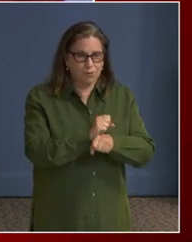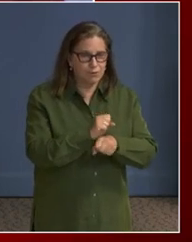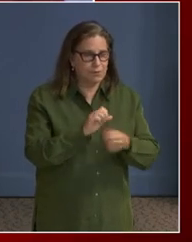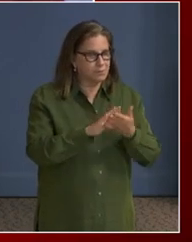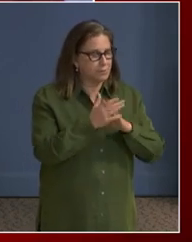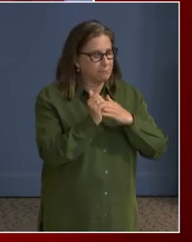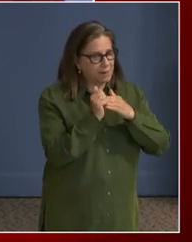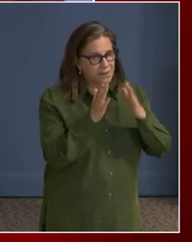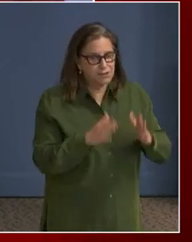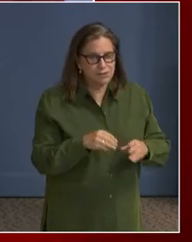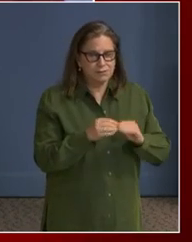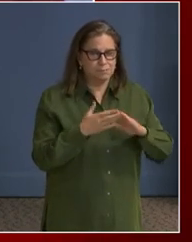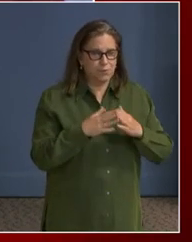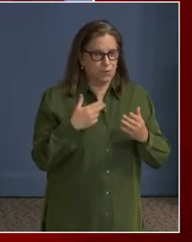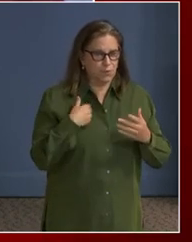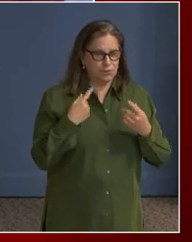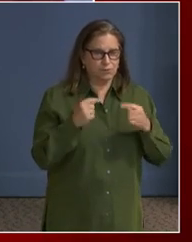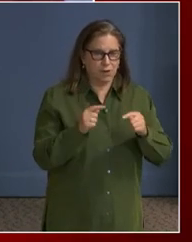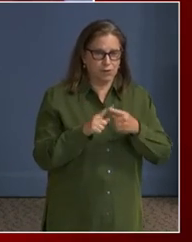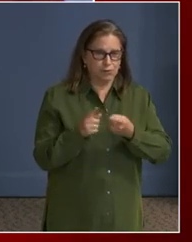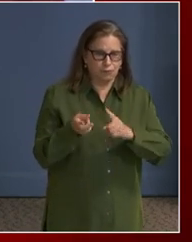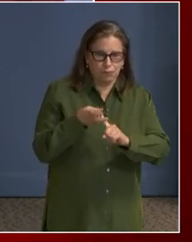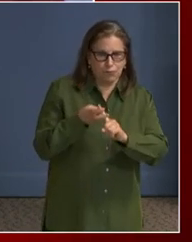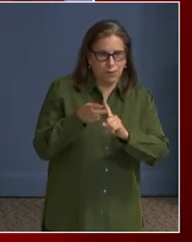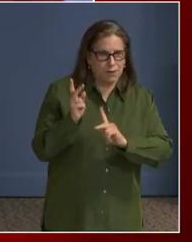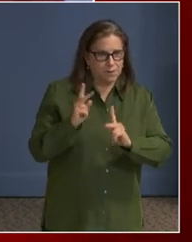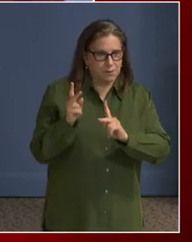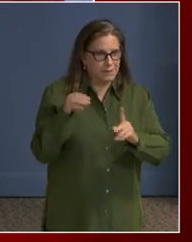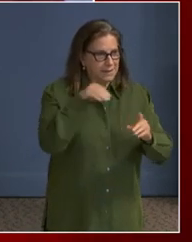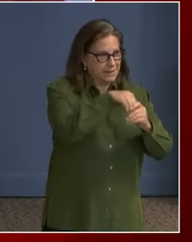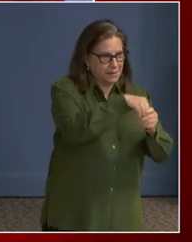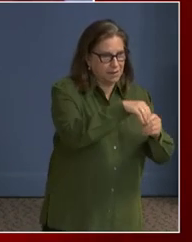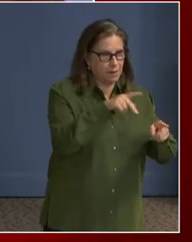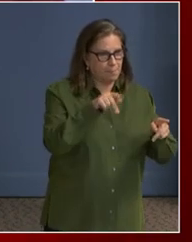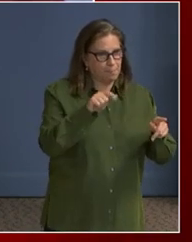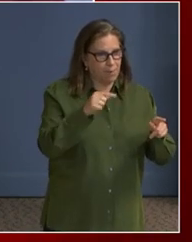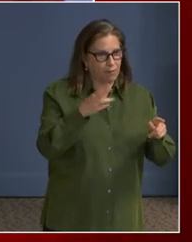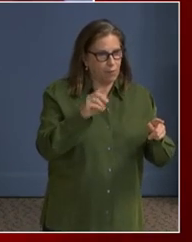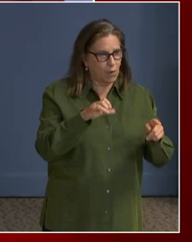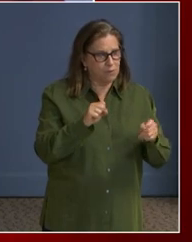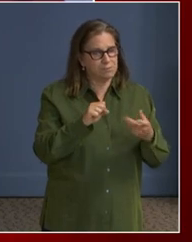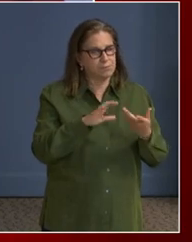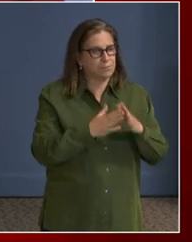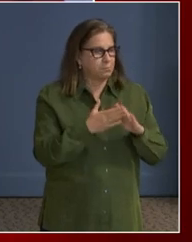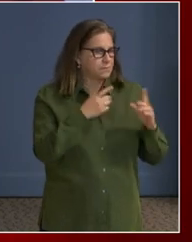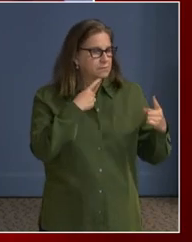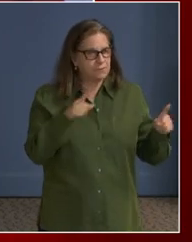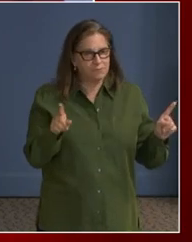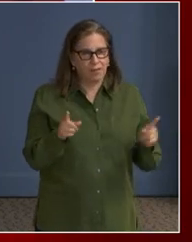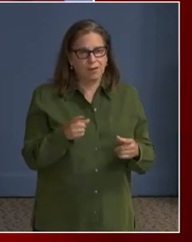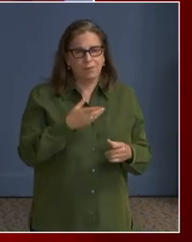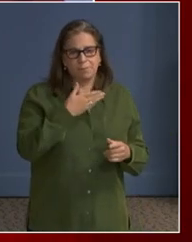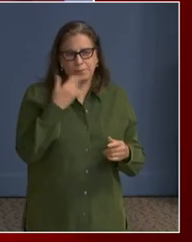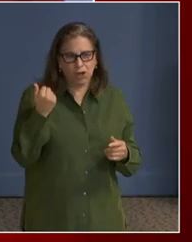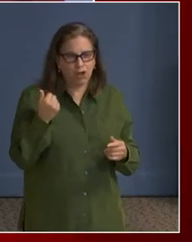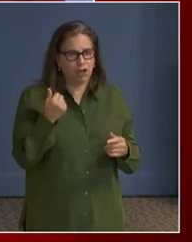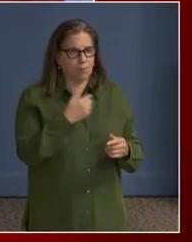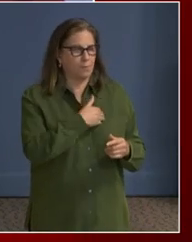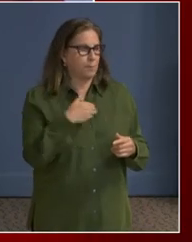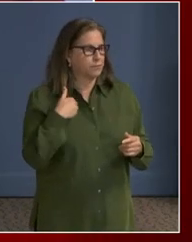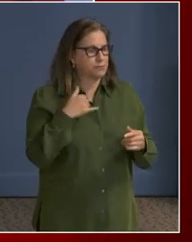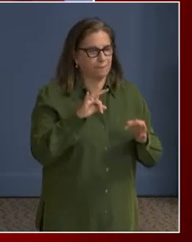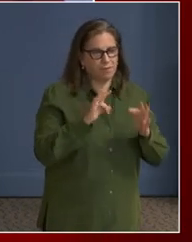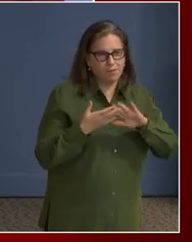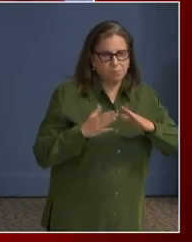community and can change the trajectories of their families and other people around them. So we continue to